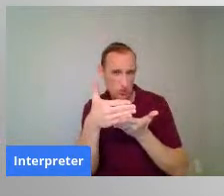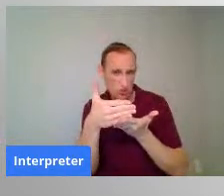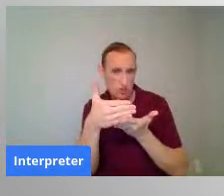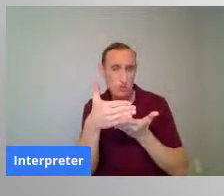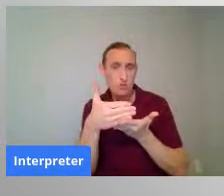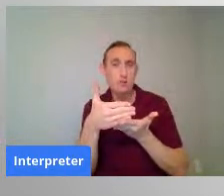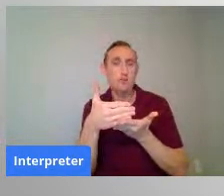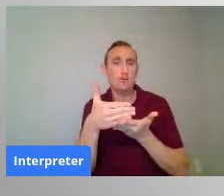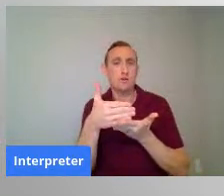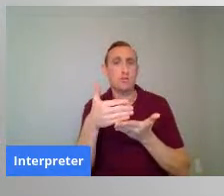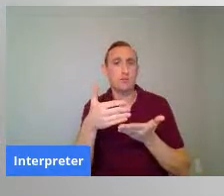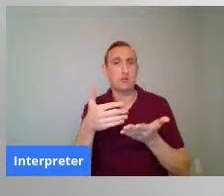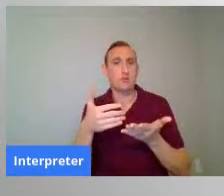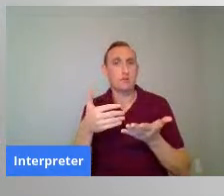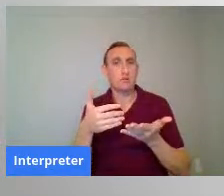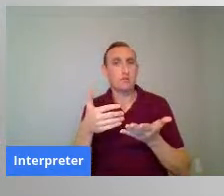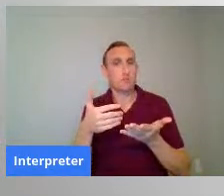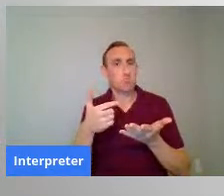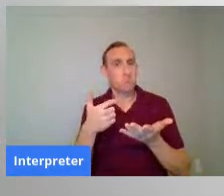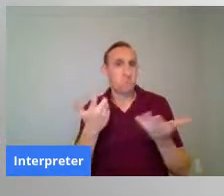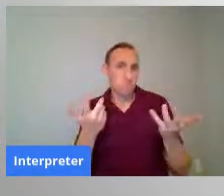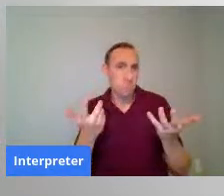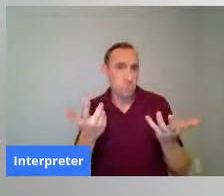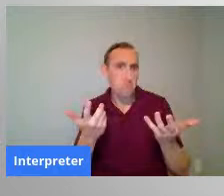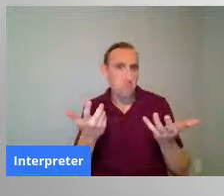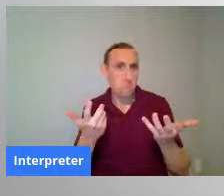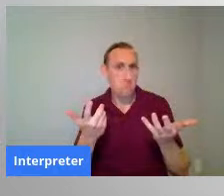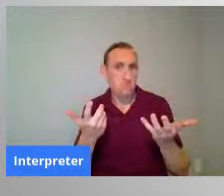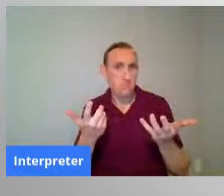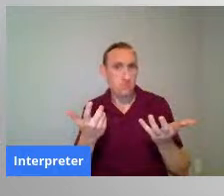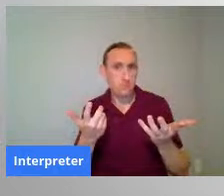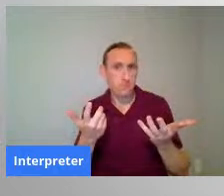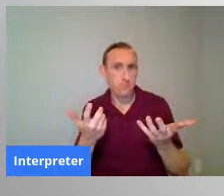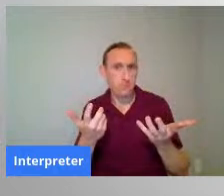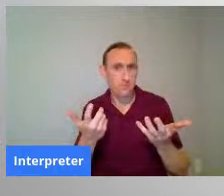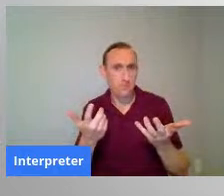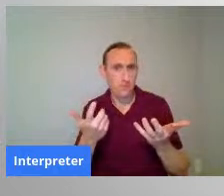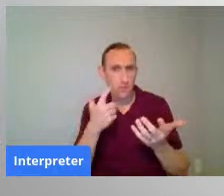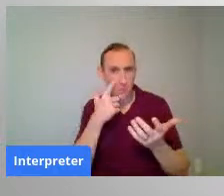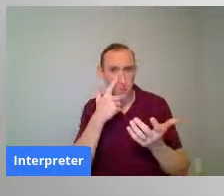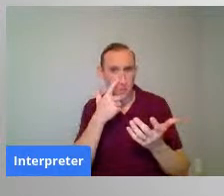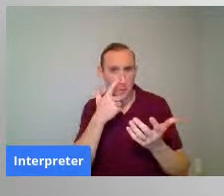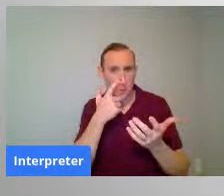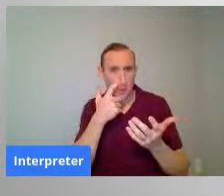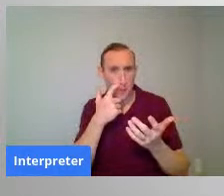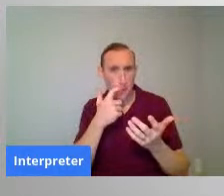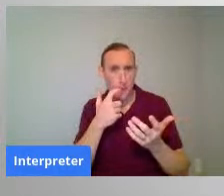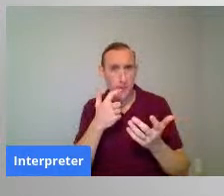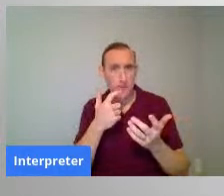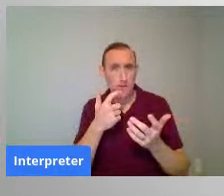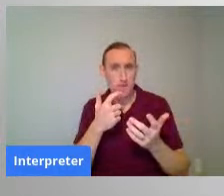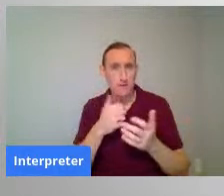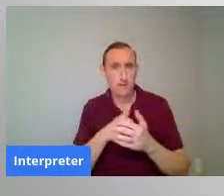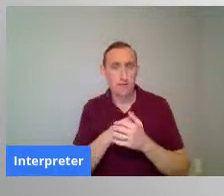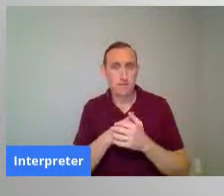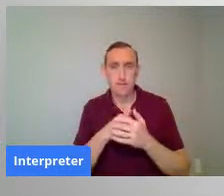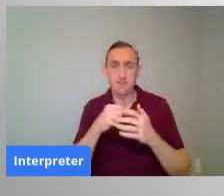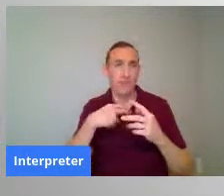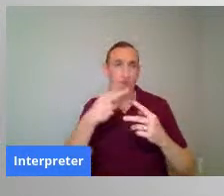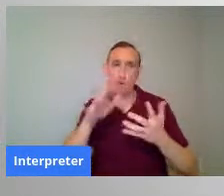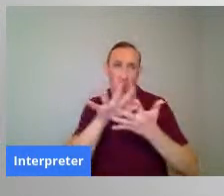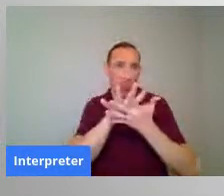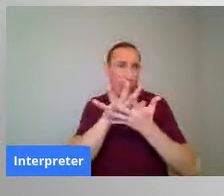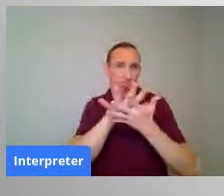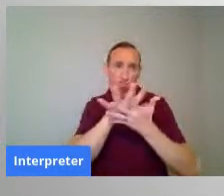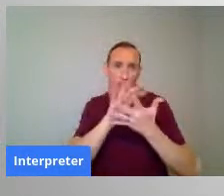said, our bank account shrinking by almost $5.5 million. The way that it's